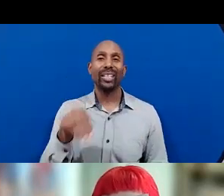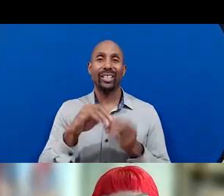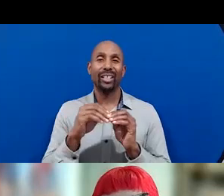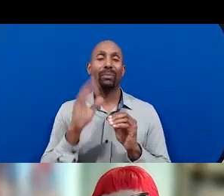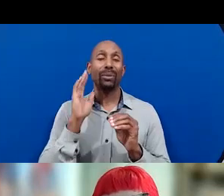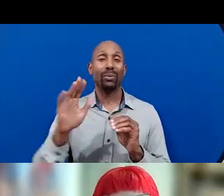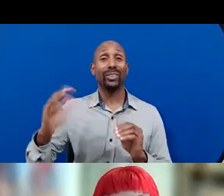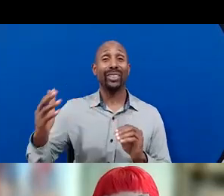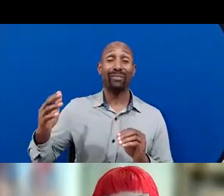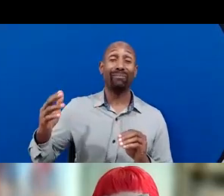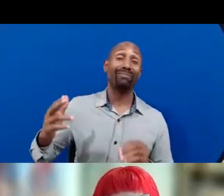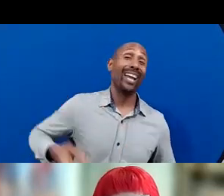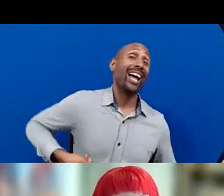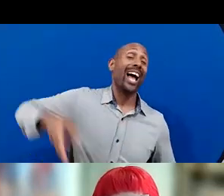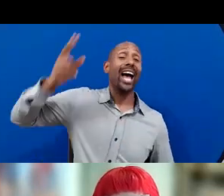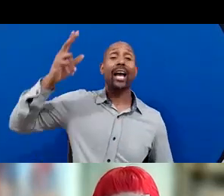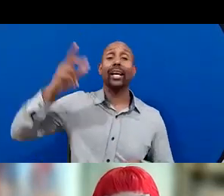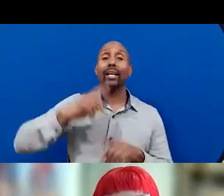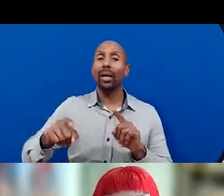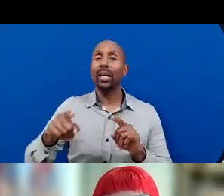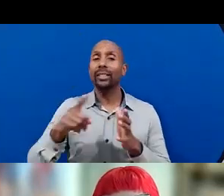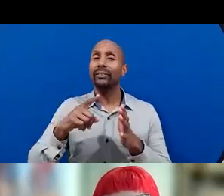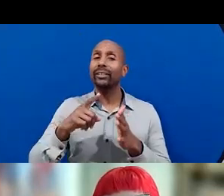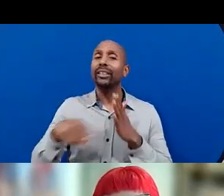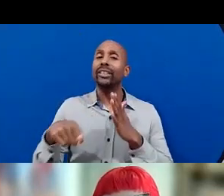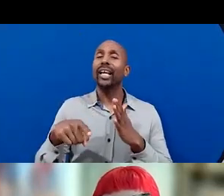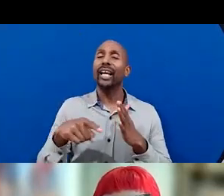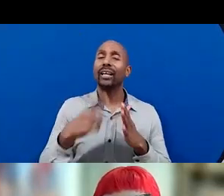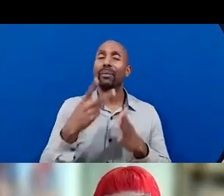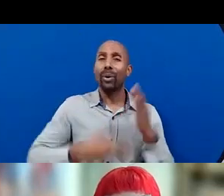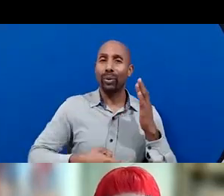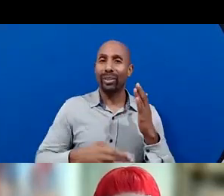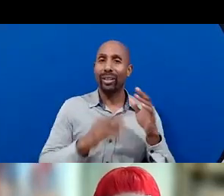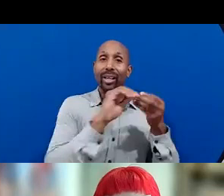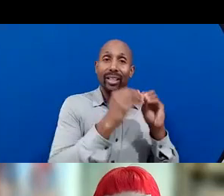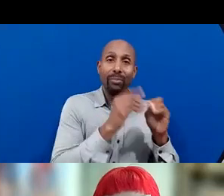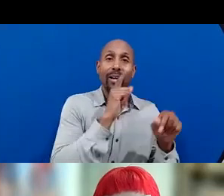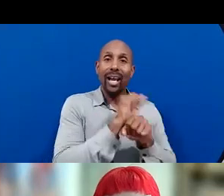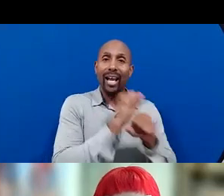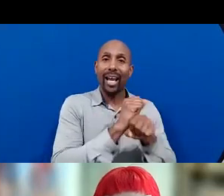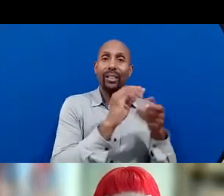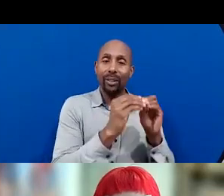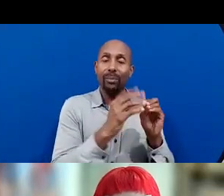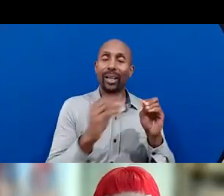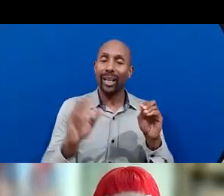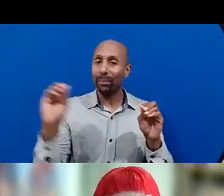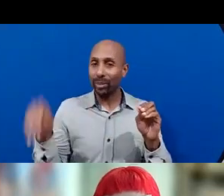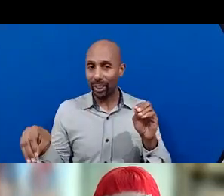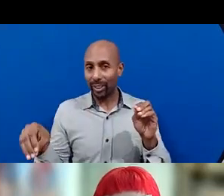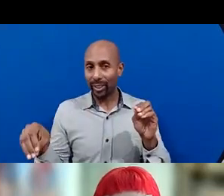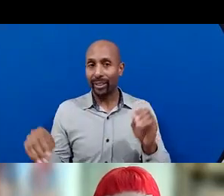numbers instead of the percentages. So again, what we know of cases is we're having